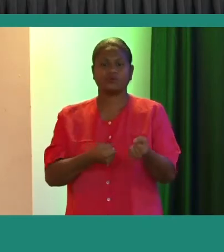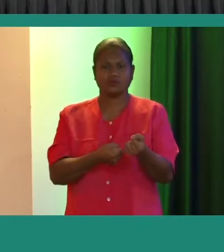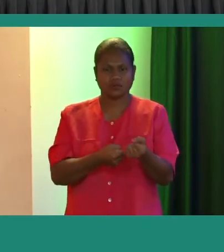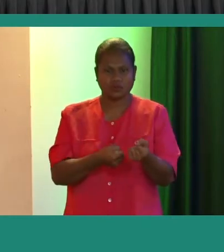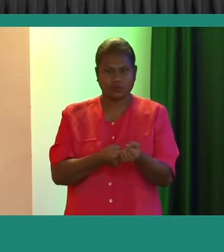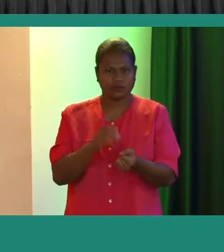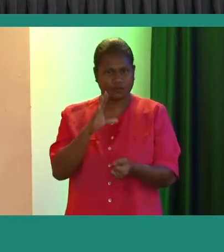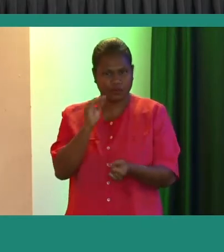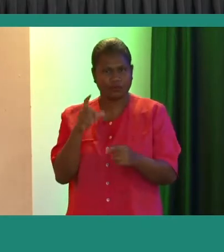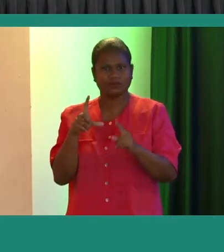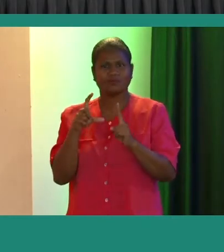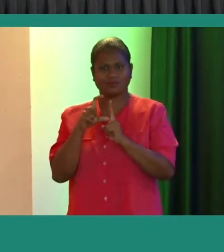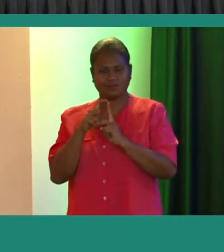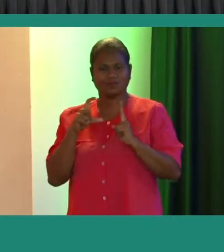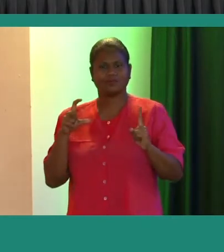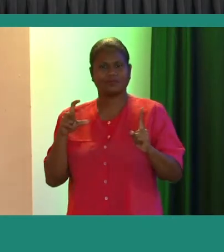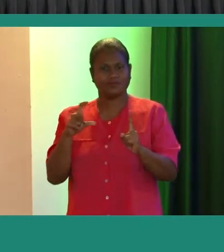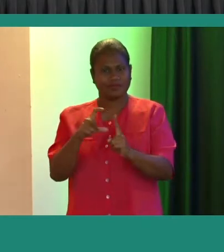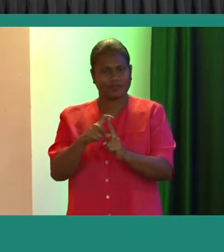level itself,